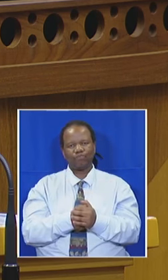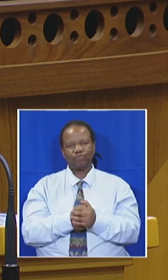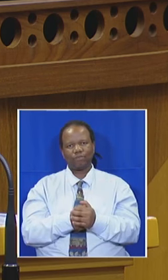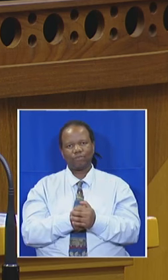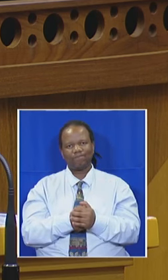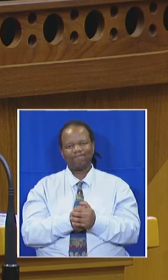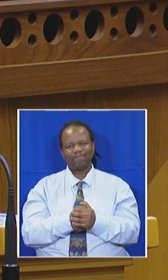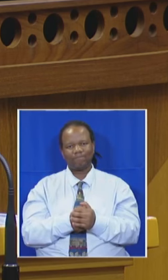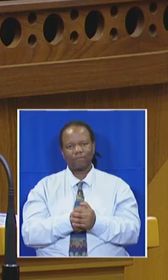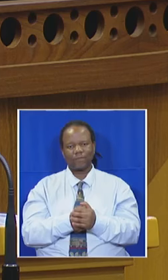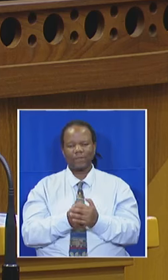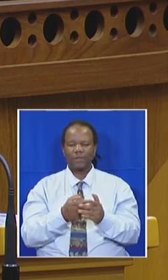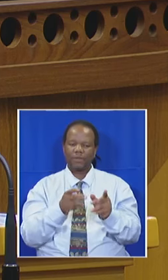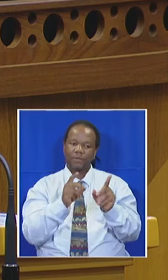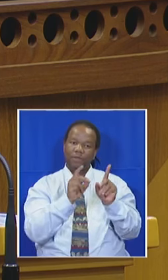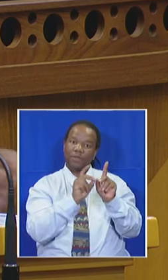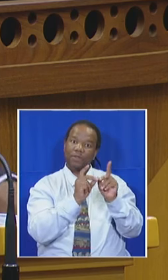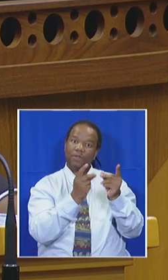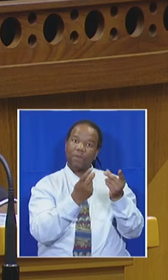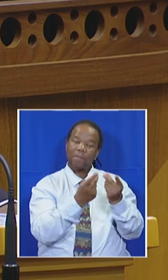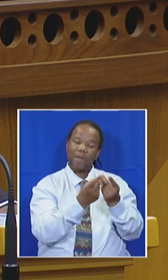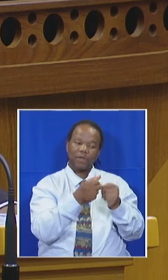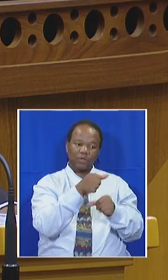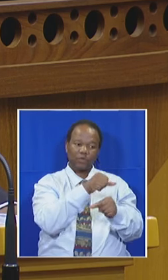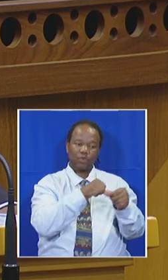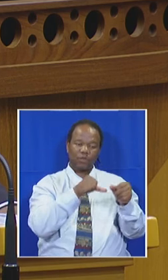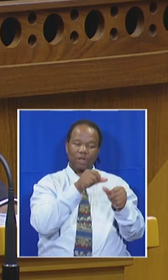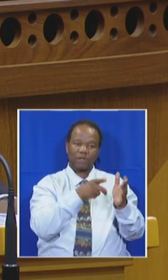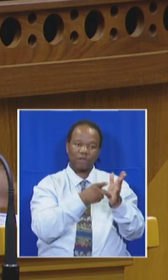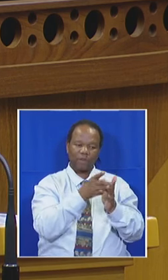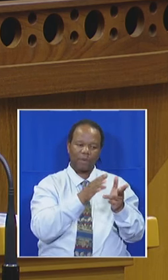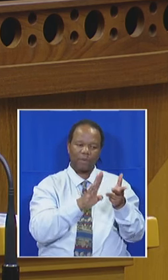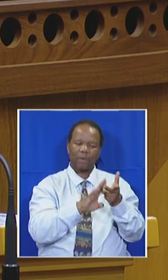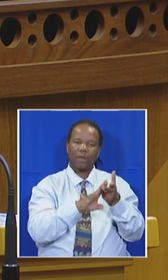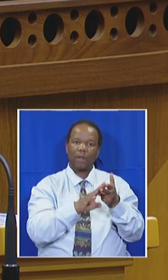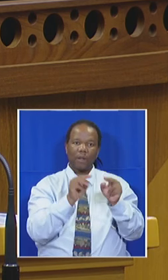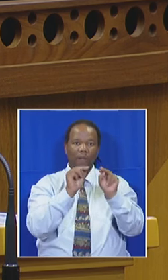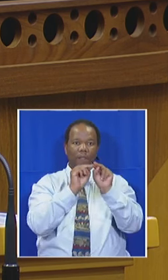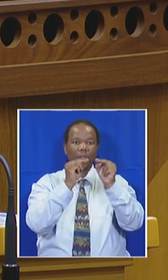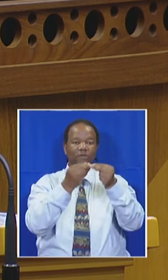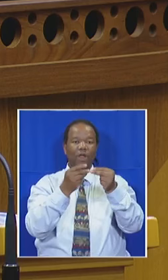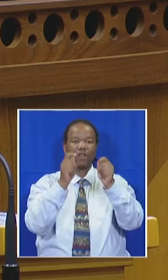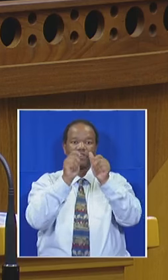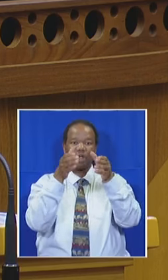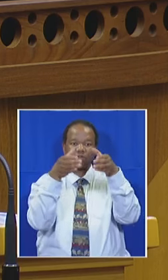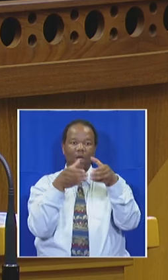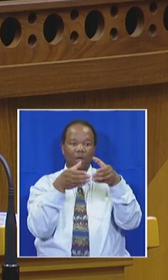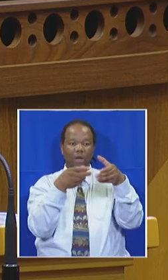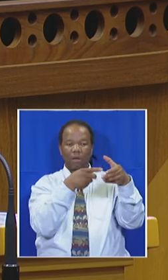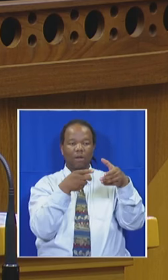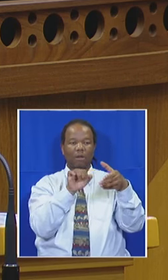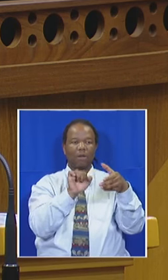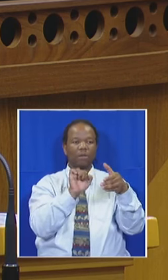The Department of Social Development and the National Treasury are seized with this